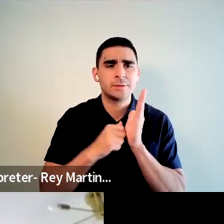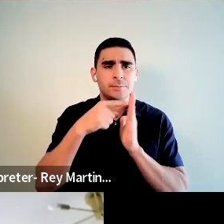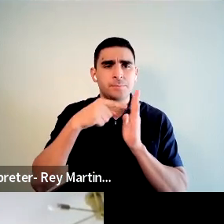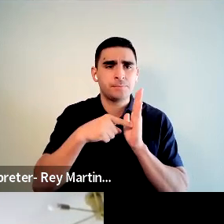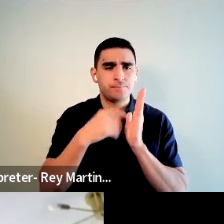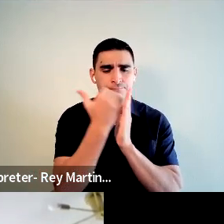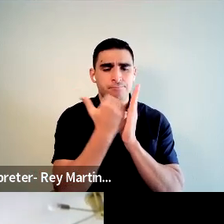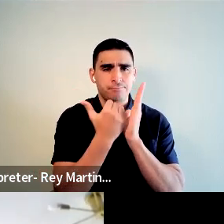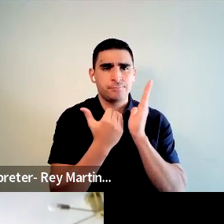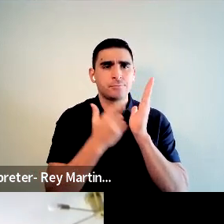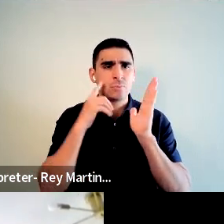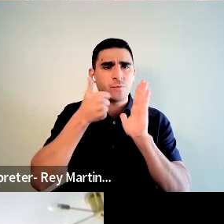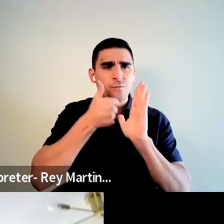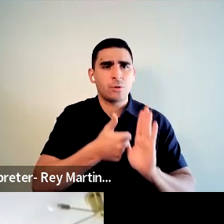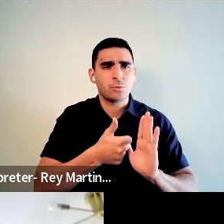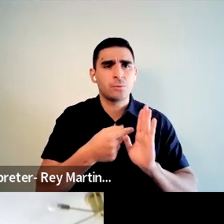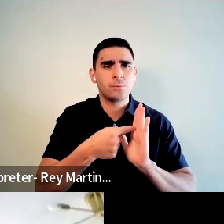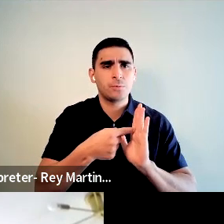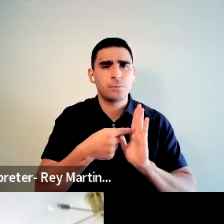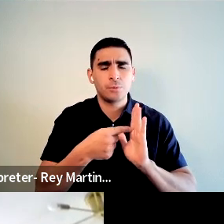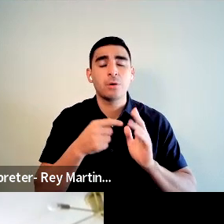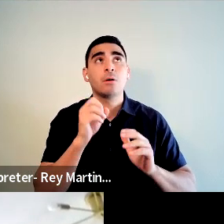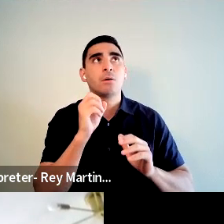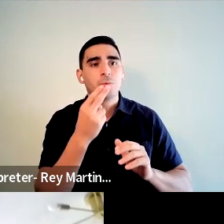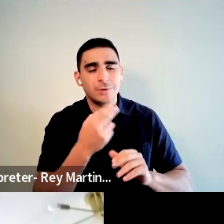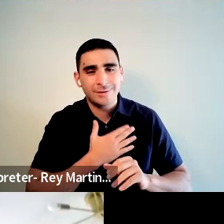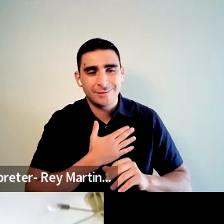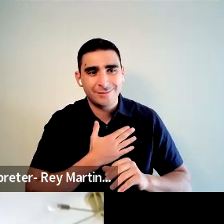Not Okay, I was panicking.